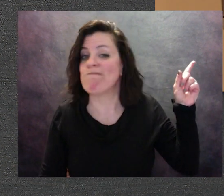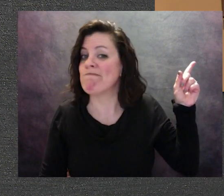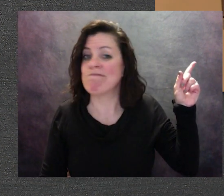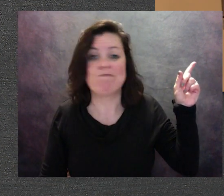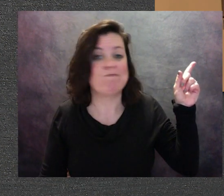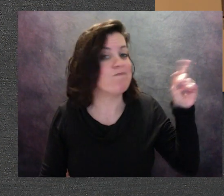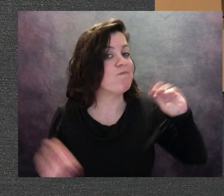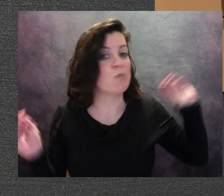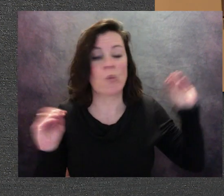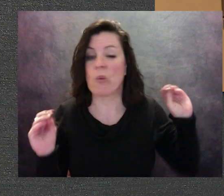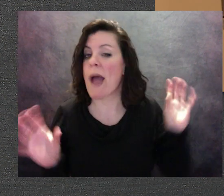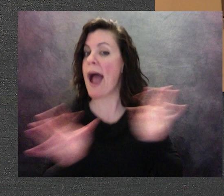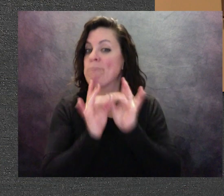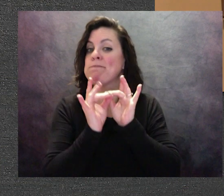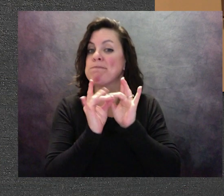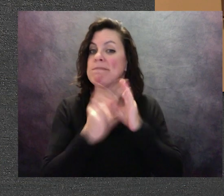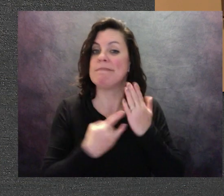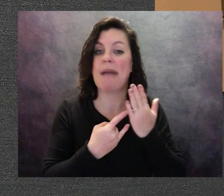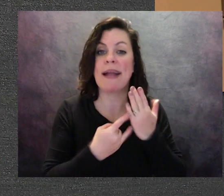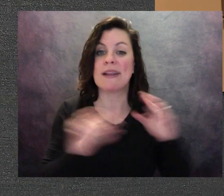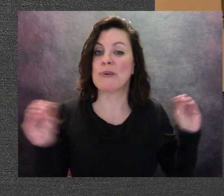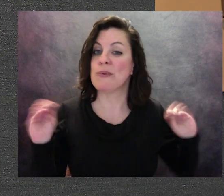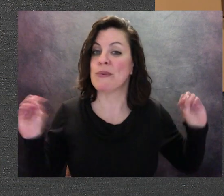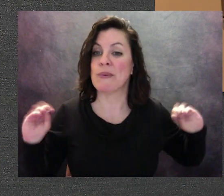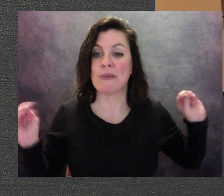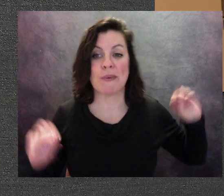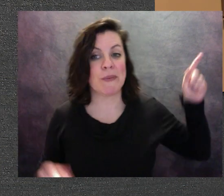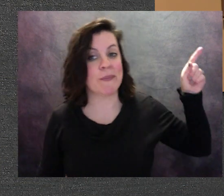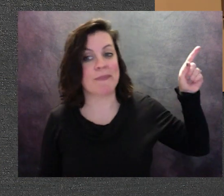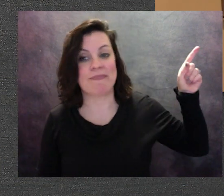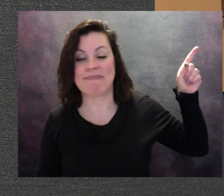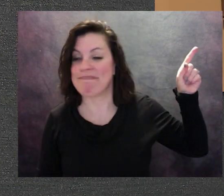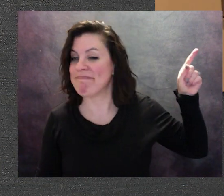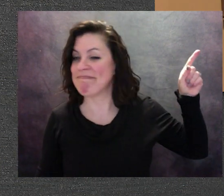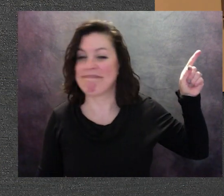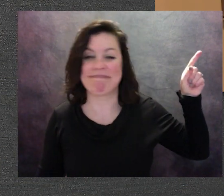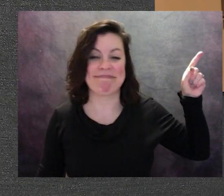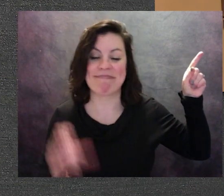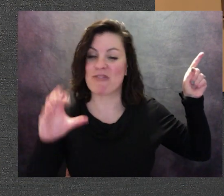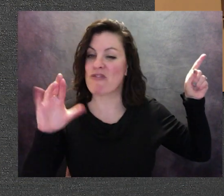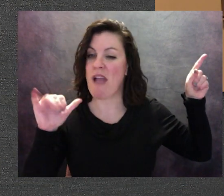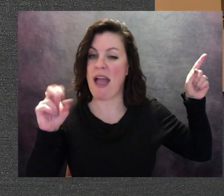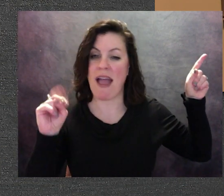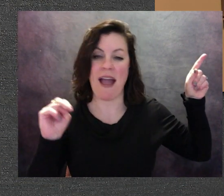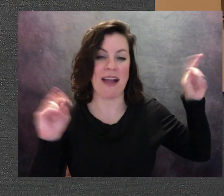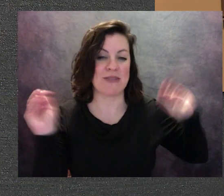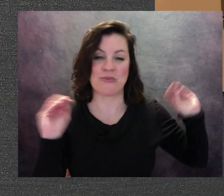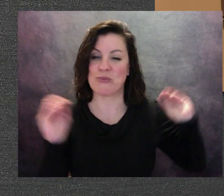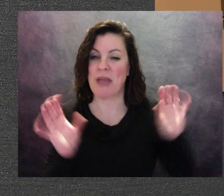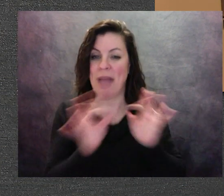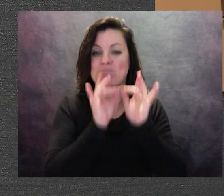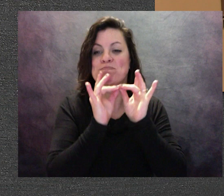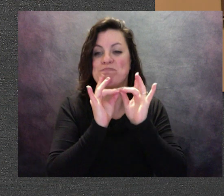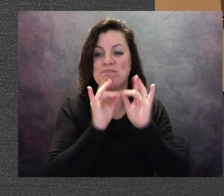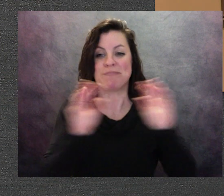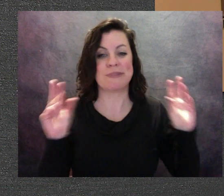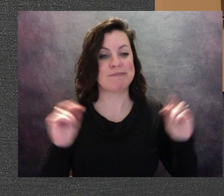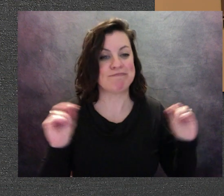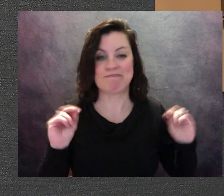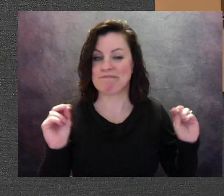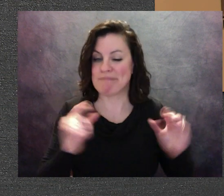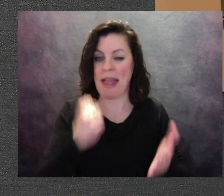Nope. Nope, the magnet does not pick up the crayon. No, it doesn't. So we're going to put on